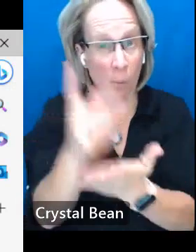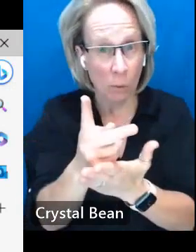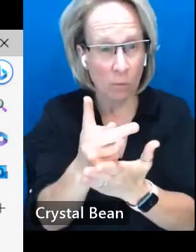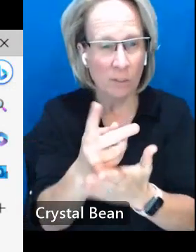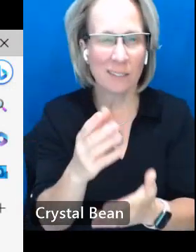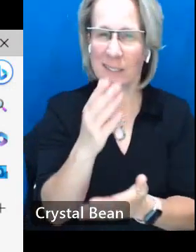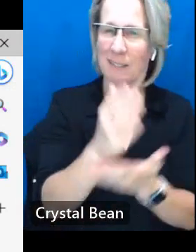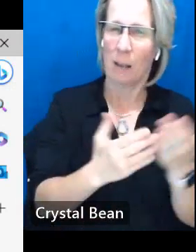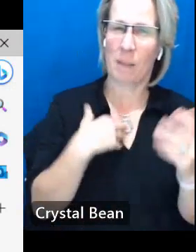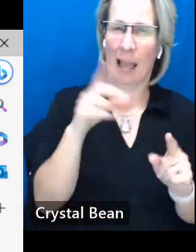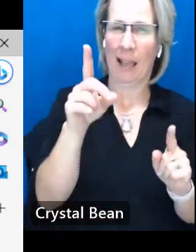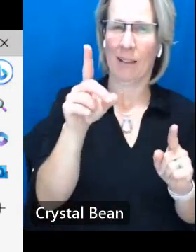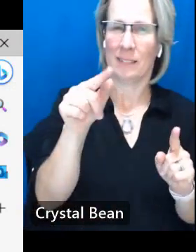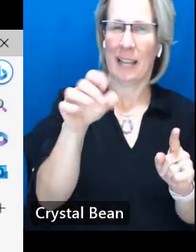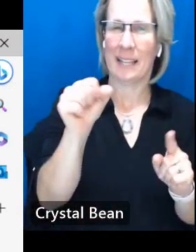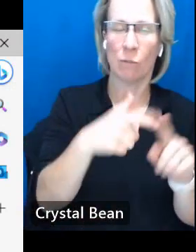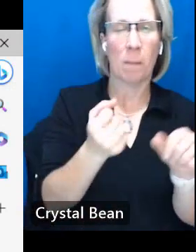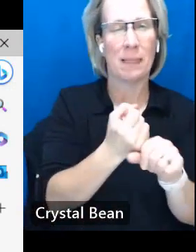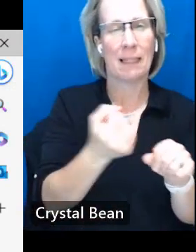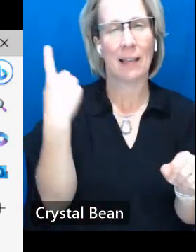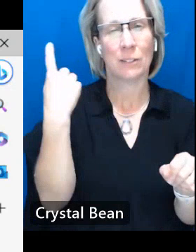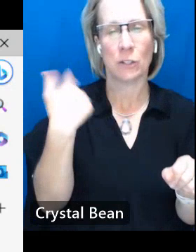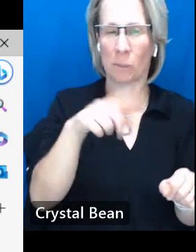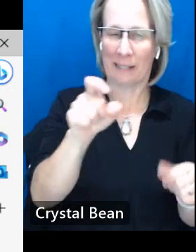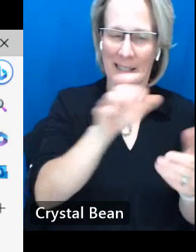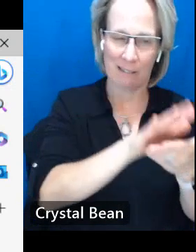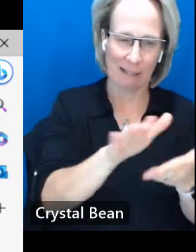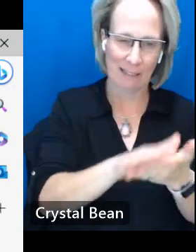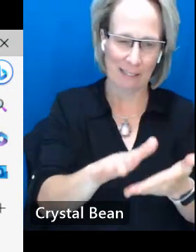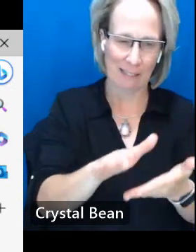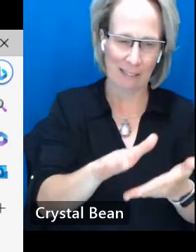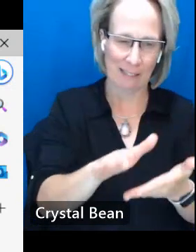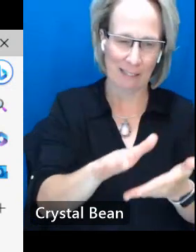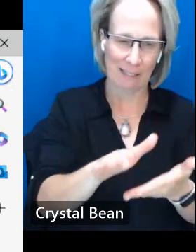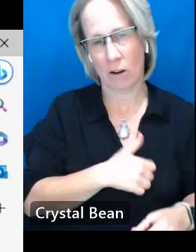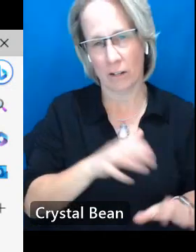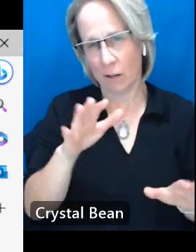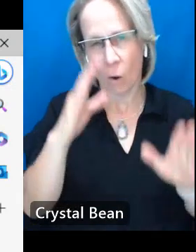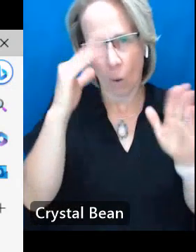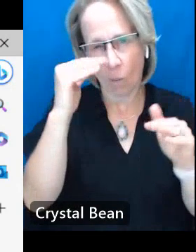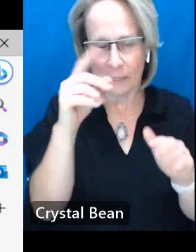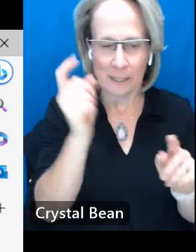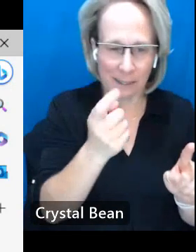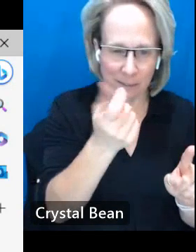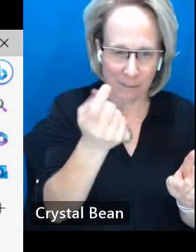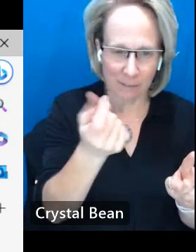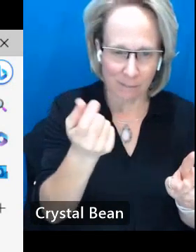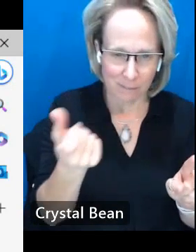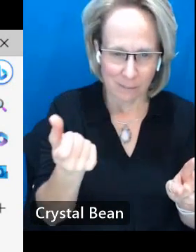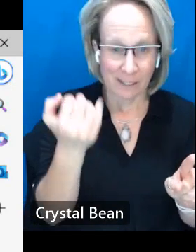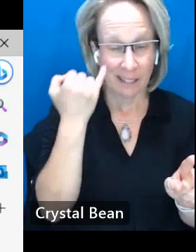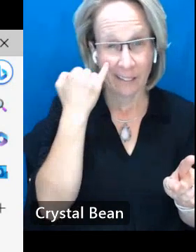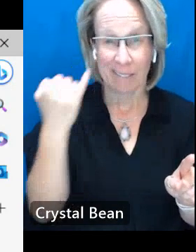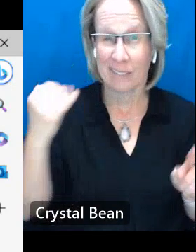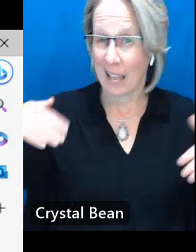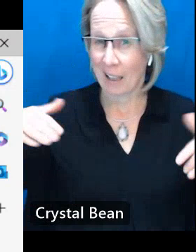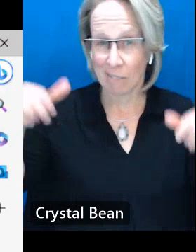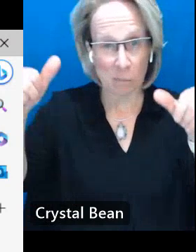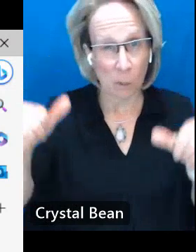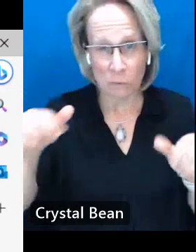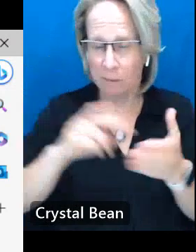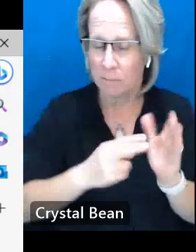We need to clean these up. Hopefully all of these can go away because if they haven't been posted by now, they're probably obsolete. But